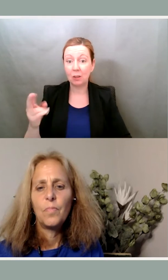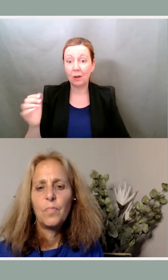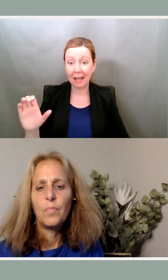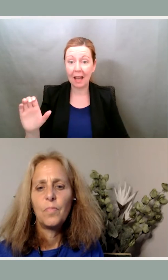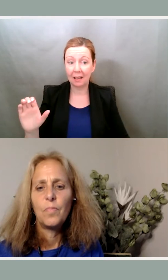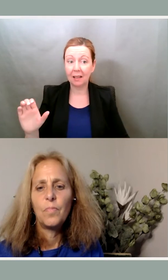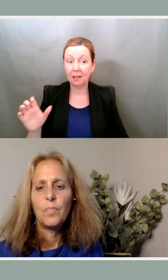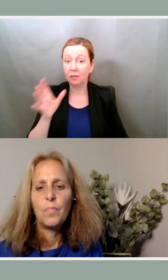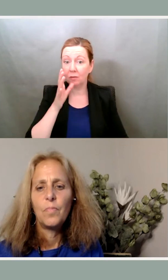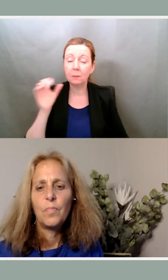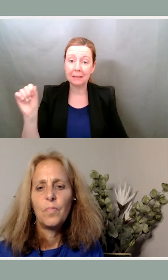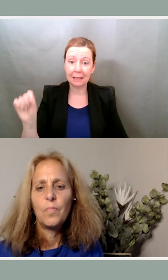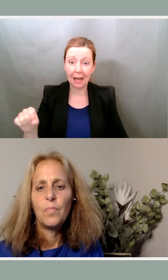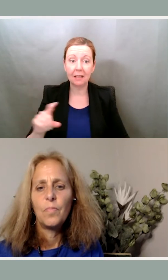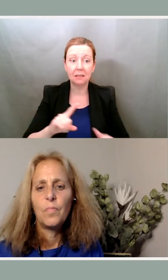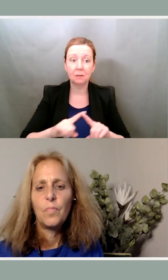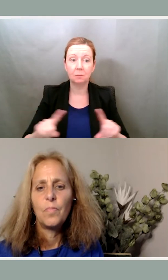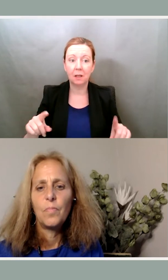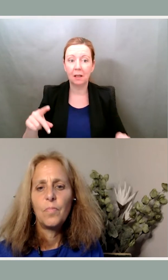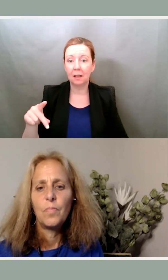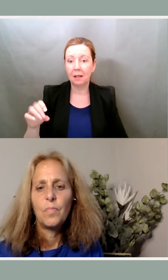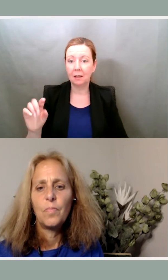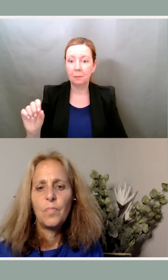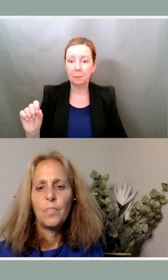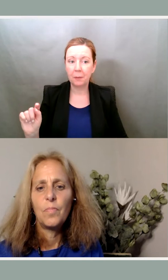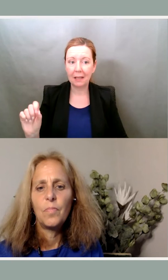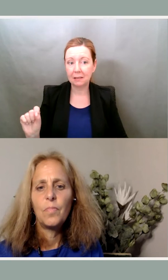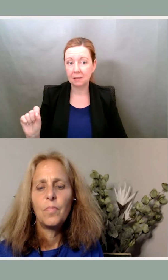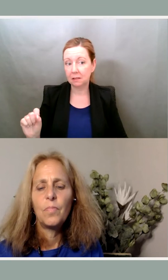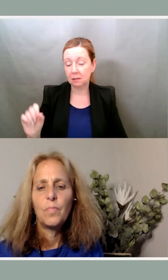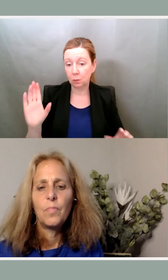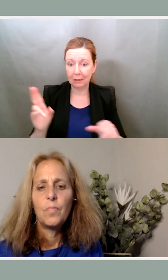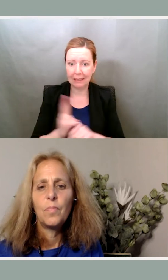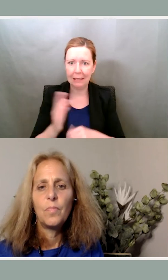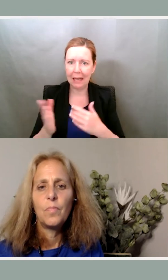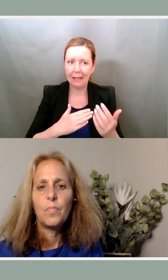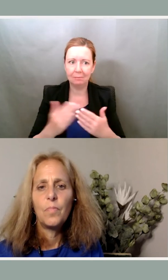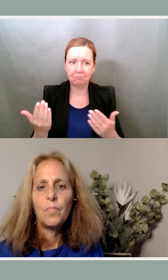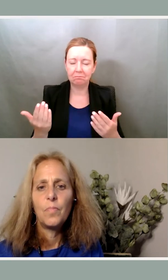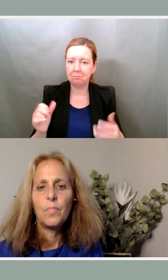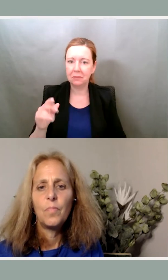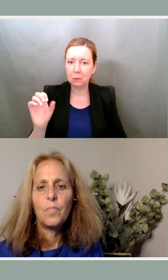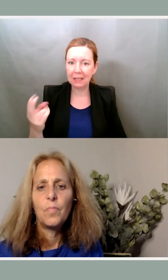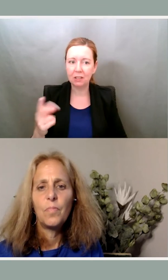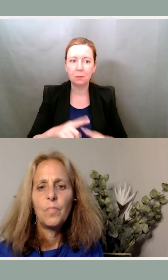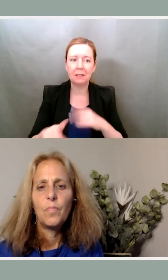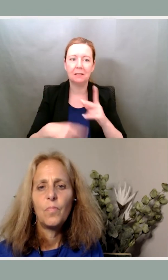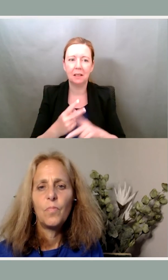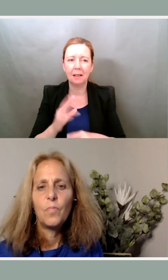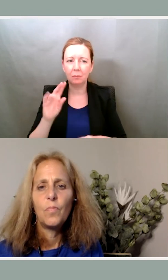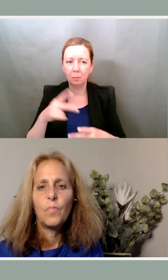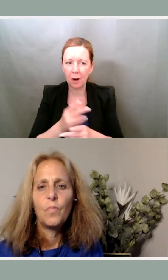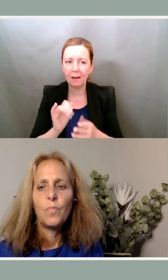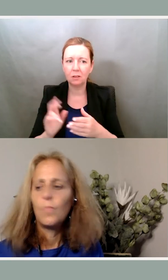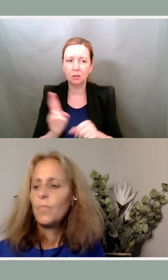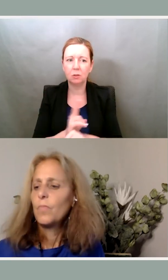those types of products, because, you know, pests will eat any spinach, organic or conventional. but the type of products which organic industry use are